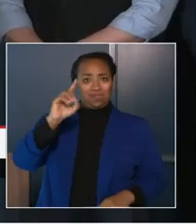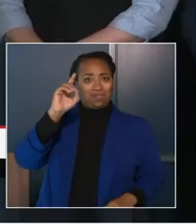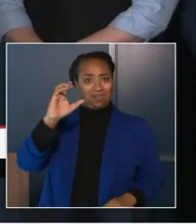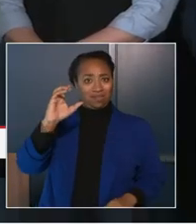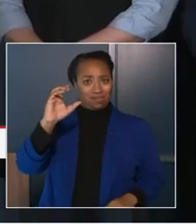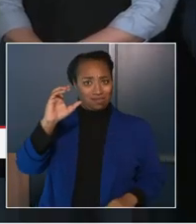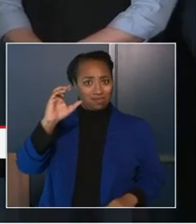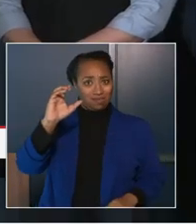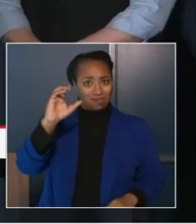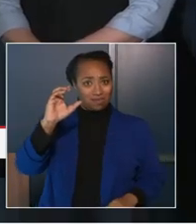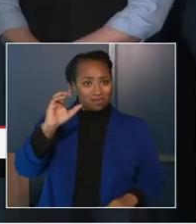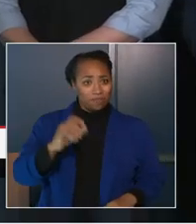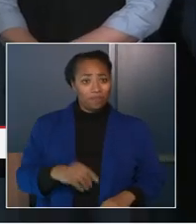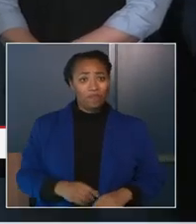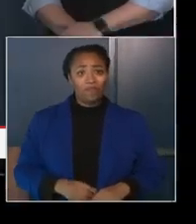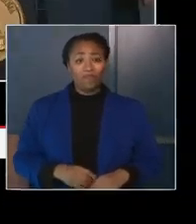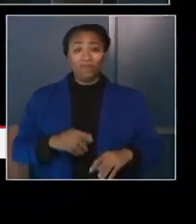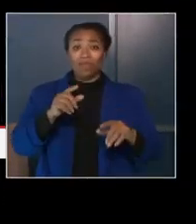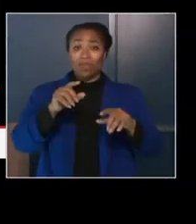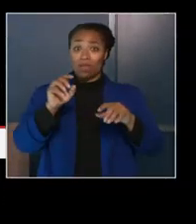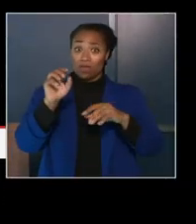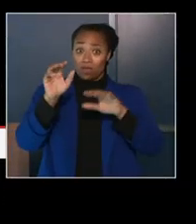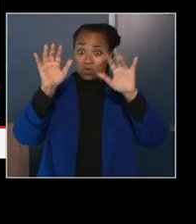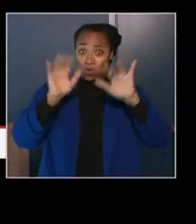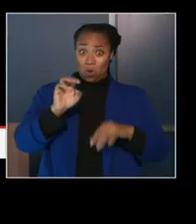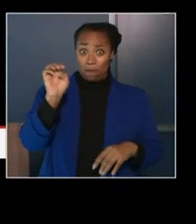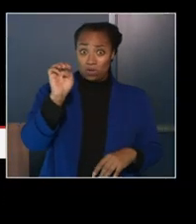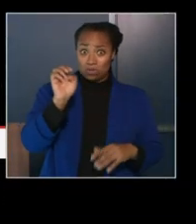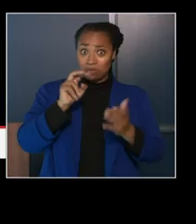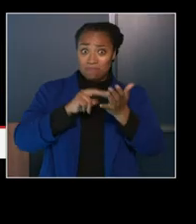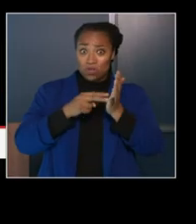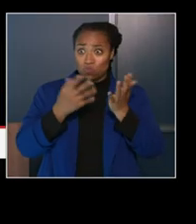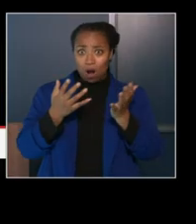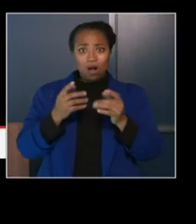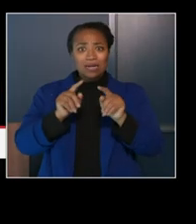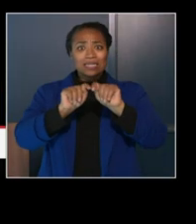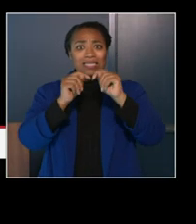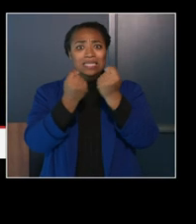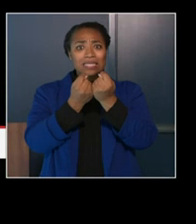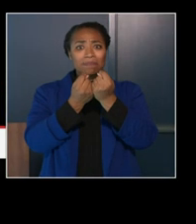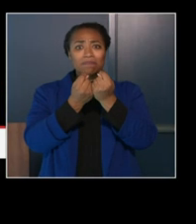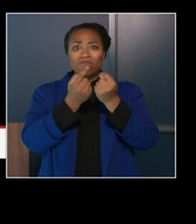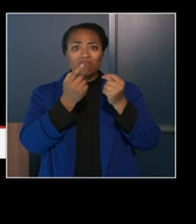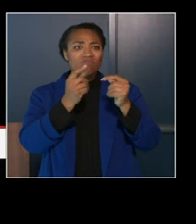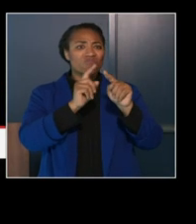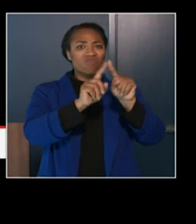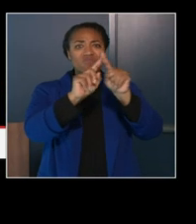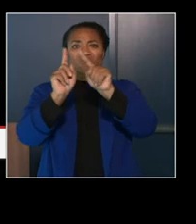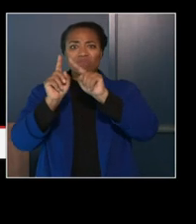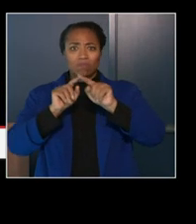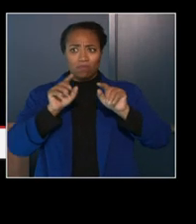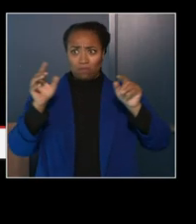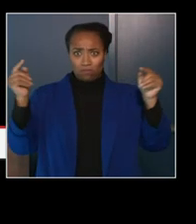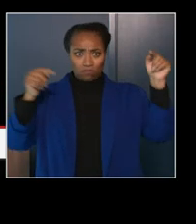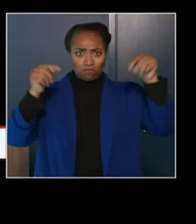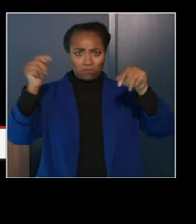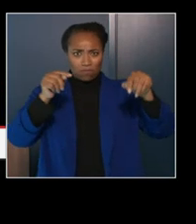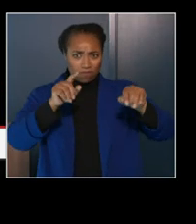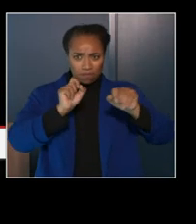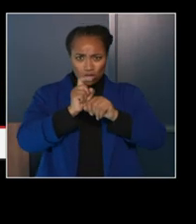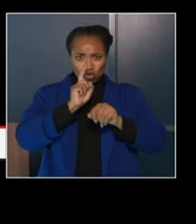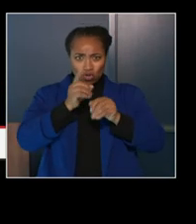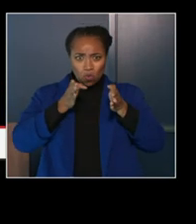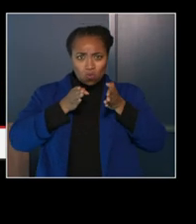emergency allows our teams to better clear emergency routes across D.C., and it